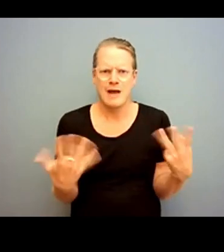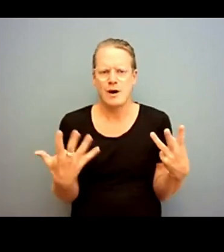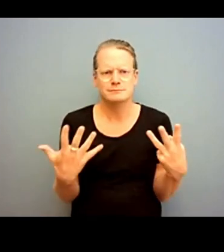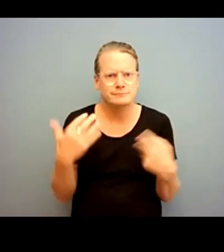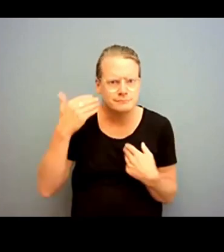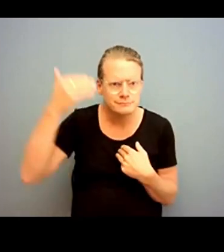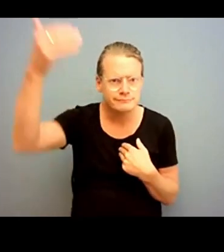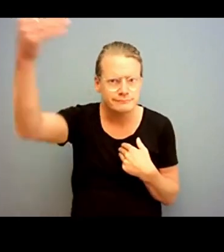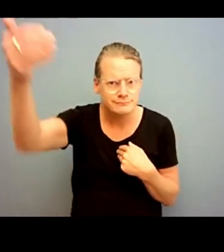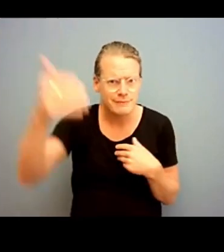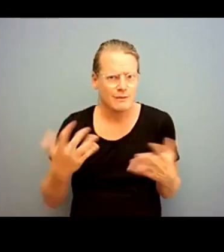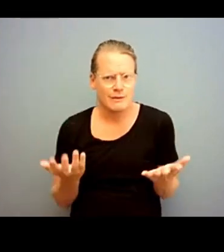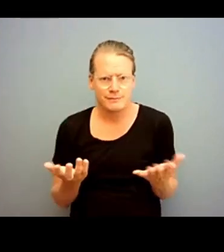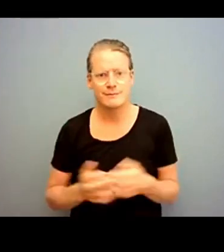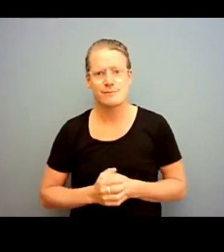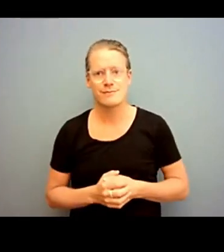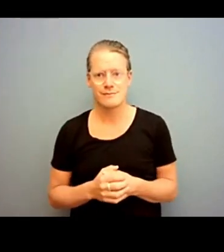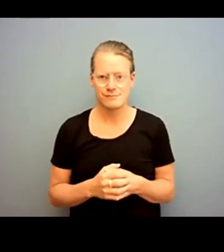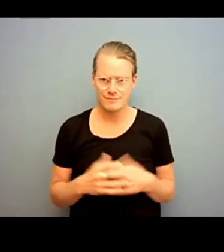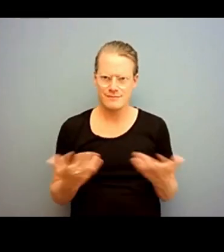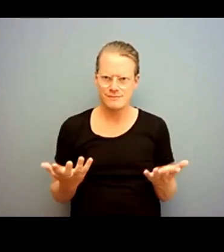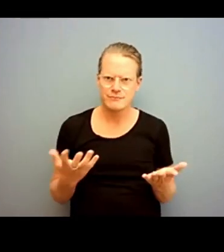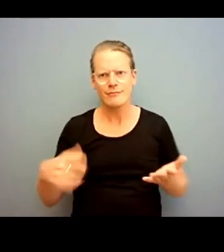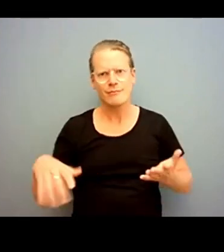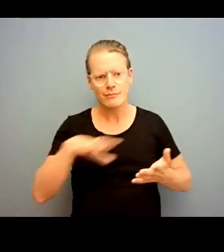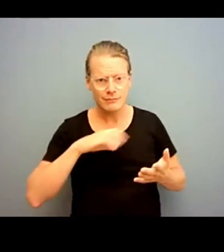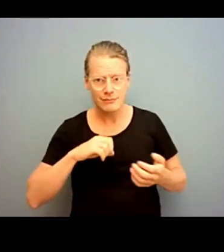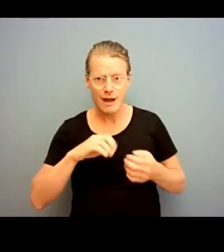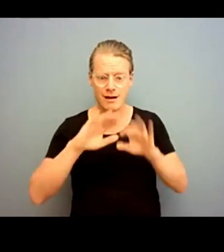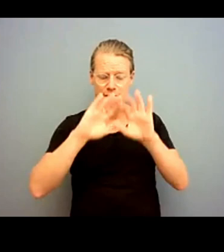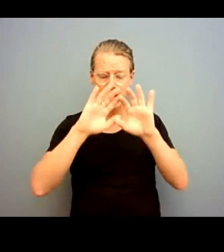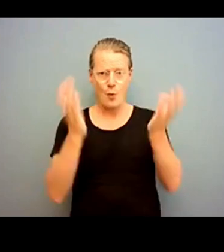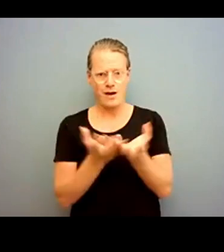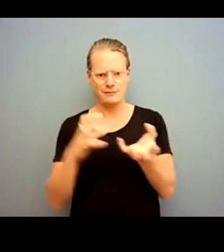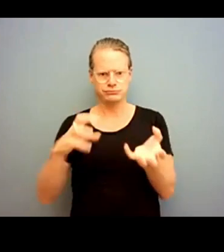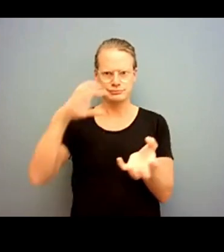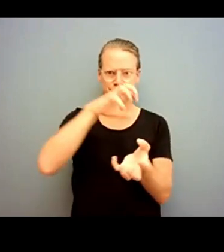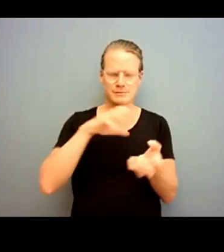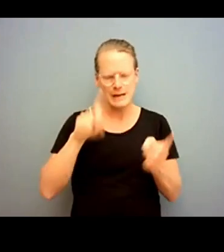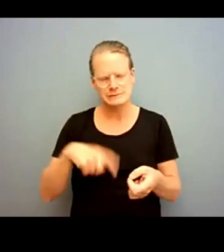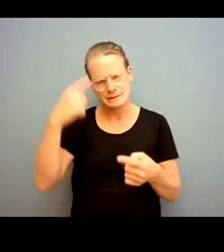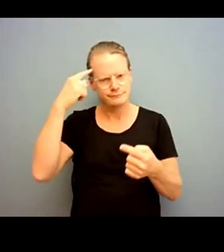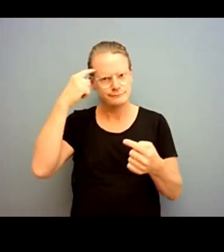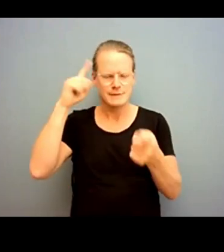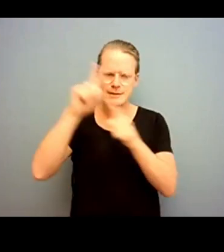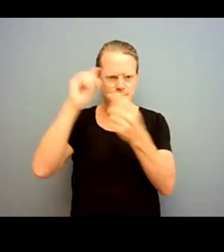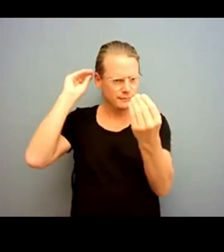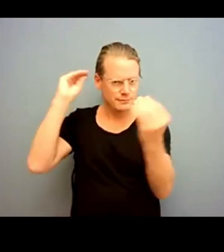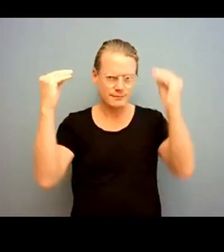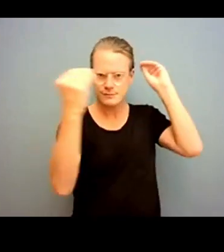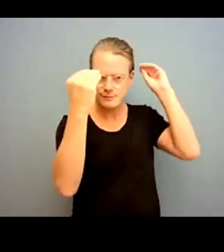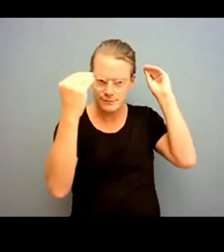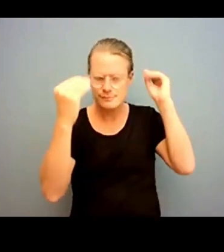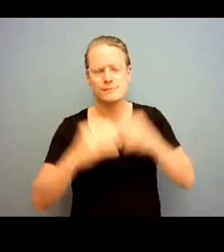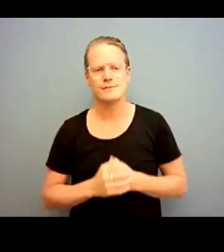a fresh policy imagination? And I believe it does. To answer this, to set it up, to set